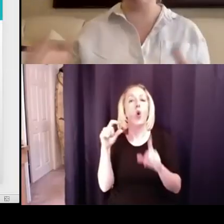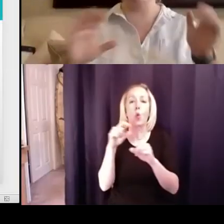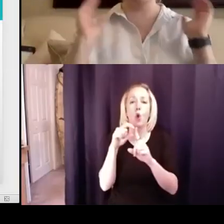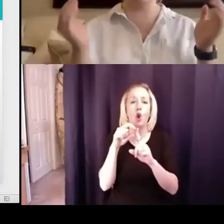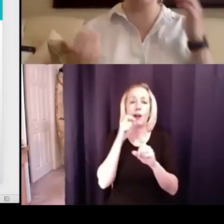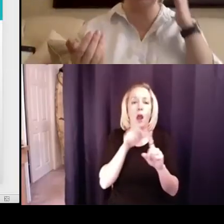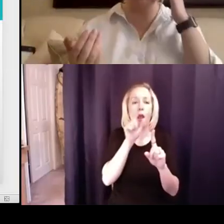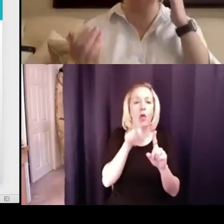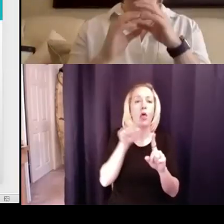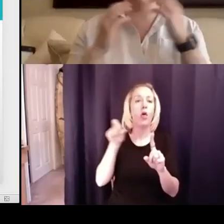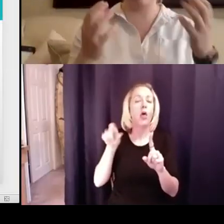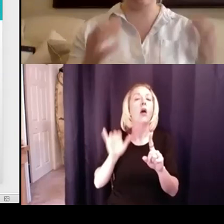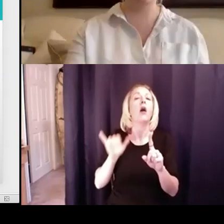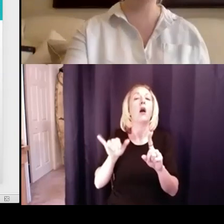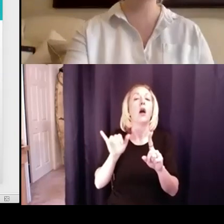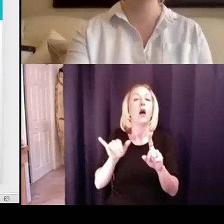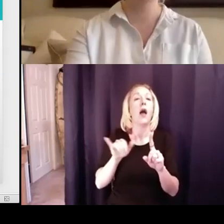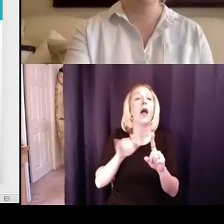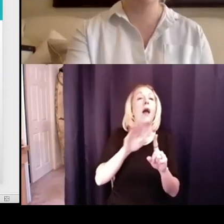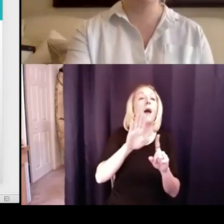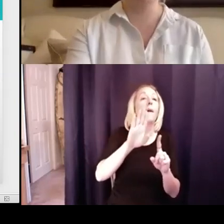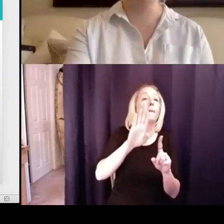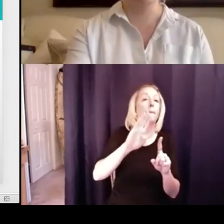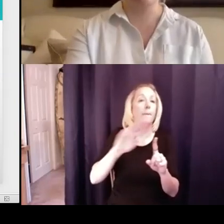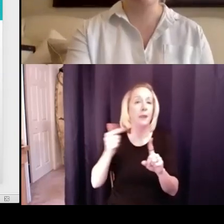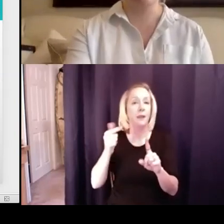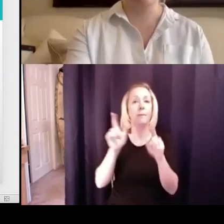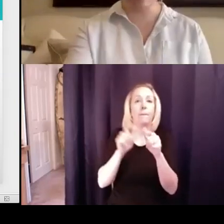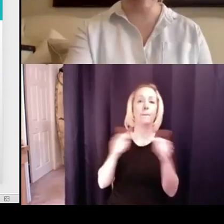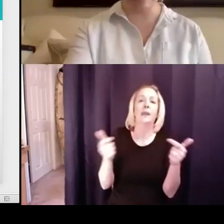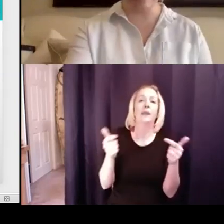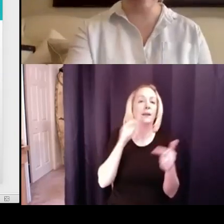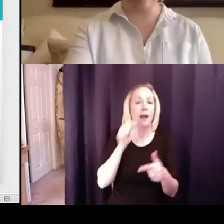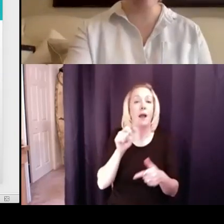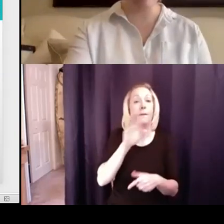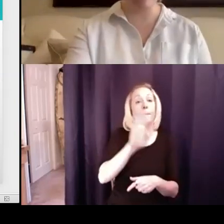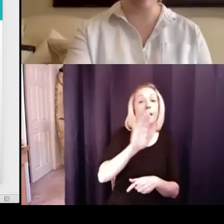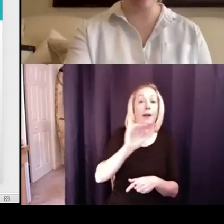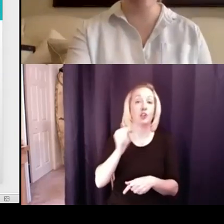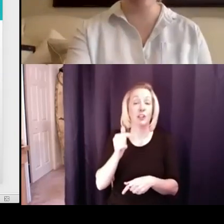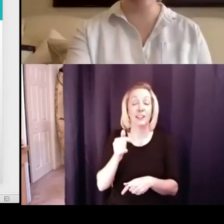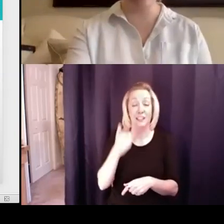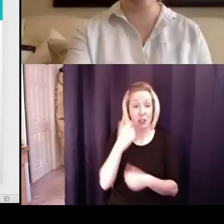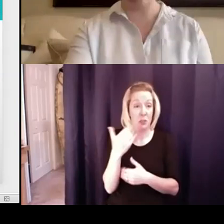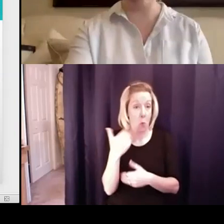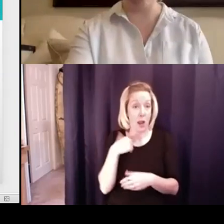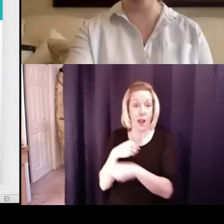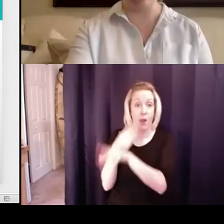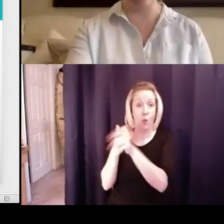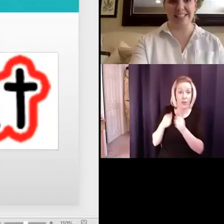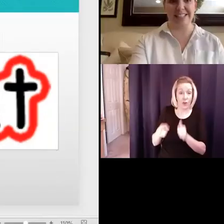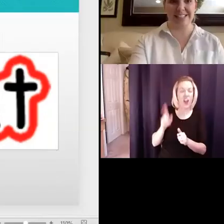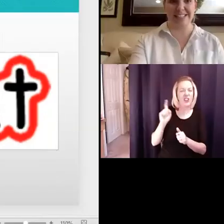letters anymore, and we need to read them as a whole. And I'm super excited. I saw her this morning and she read an entire